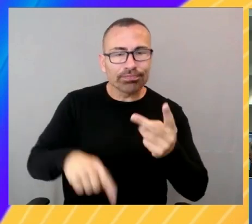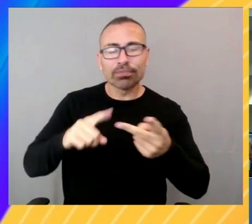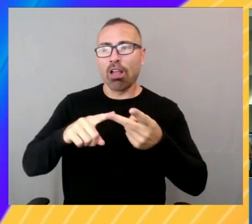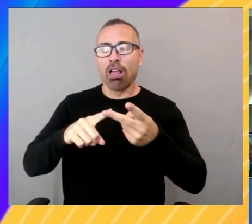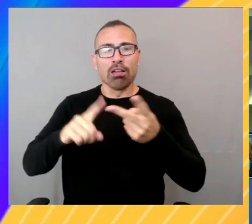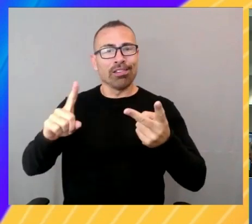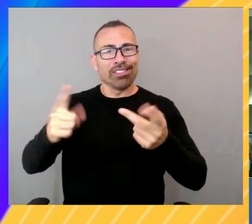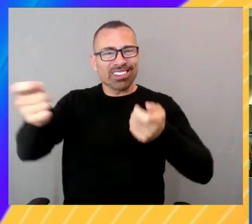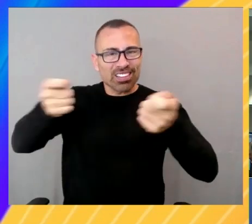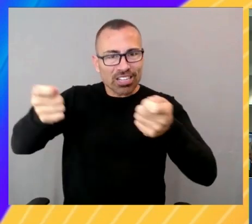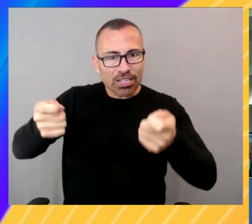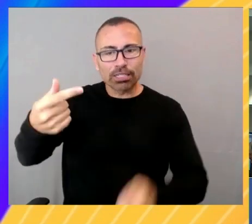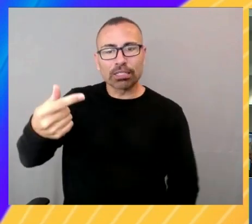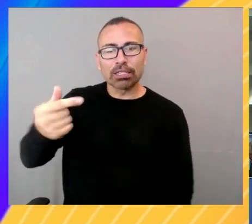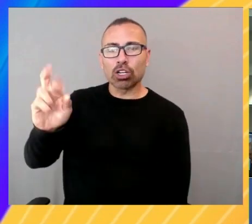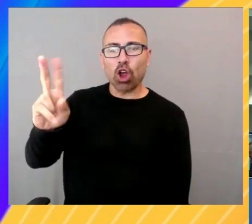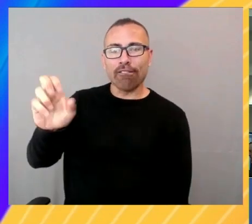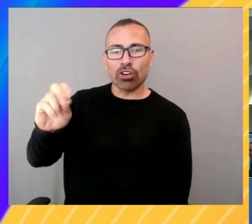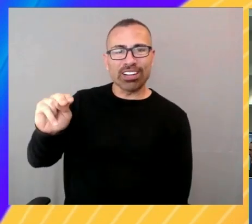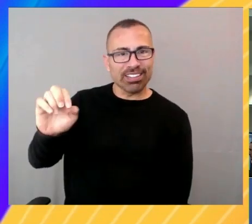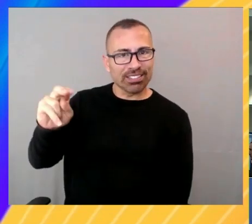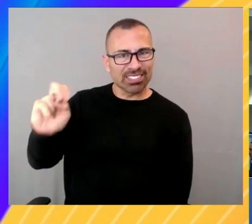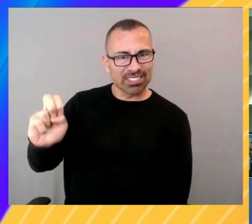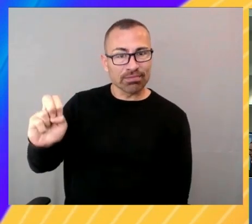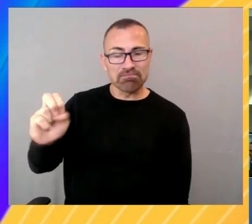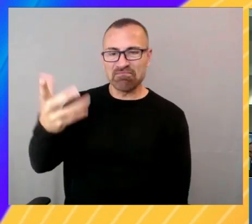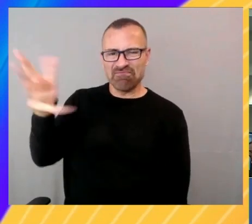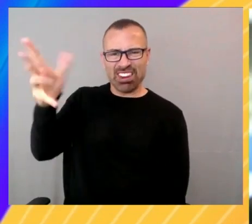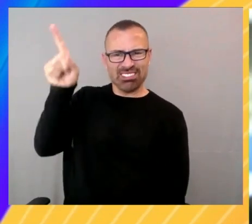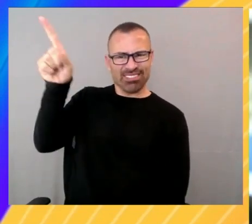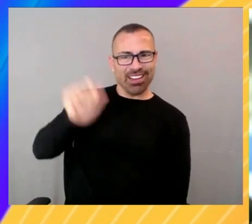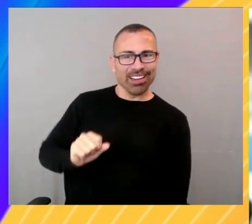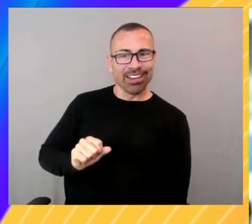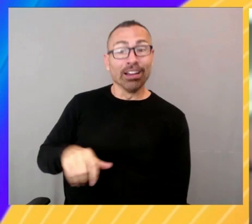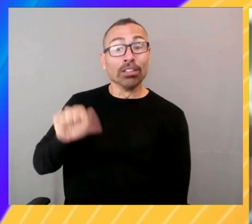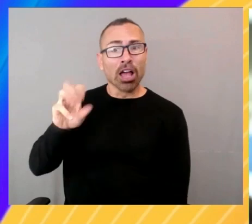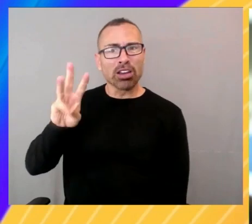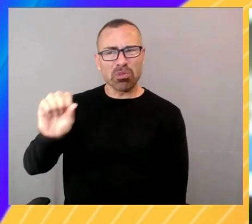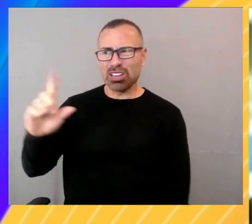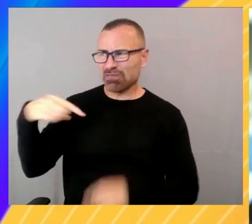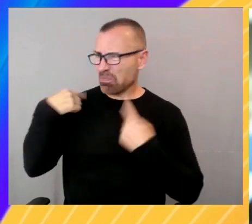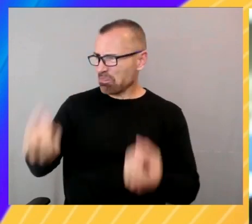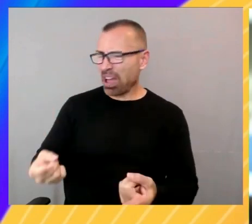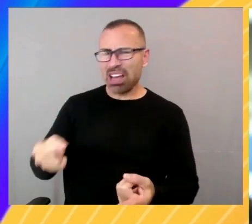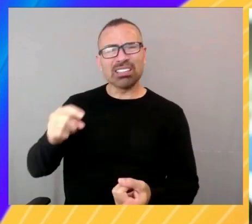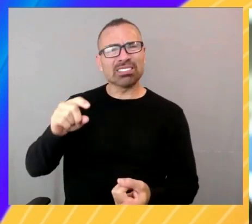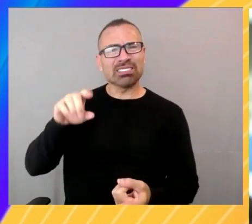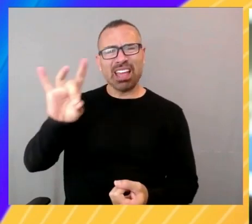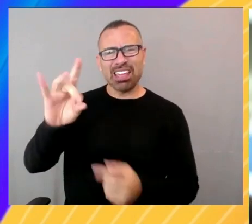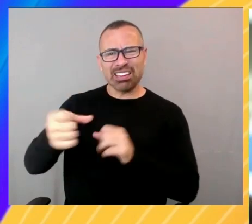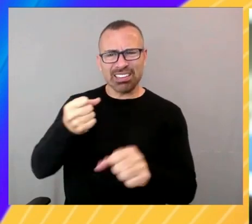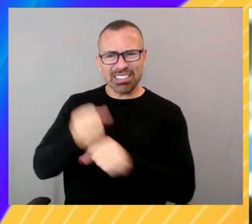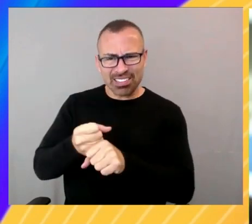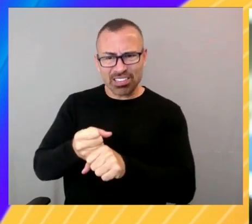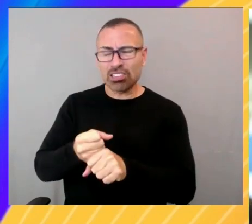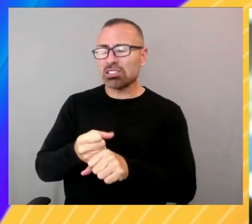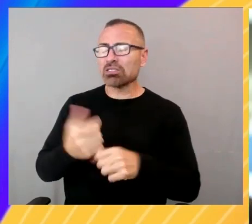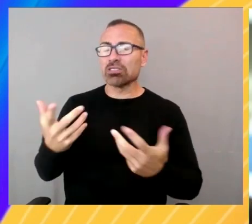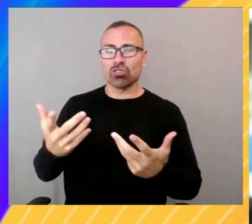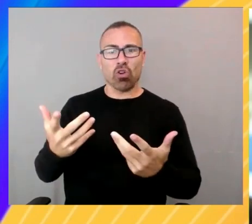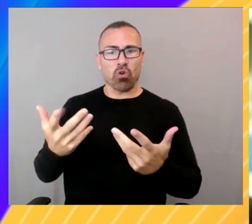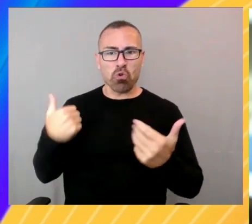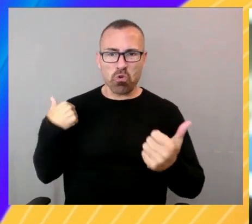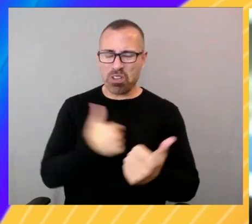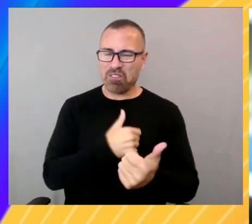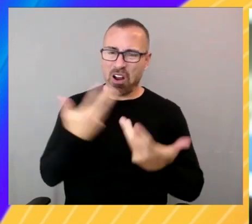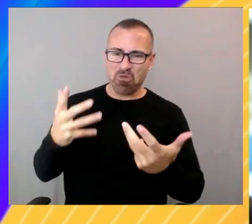over the past 7, 8 years in how do we help our customers with things outside of our services. So we're really addressing all 3